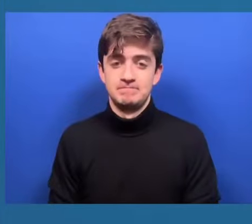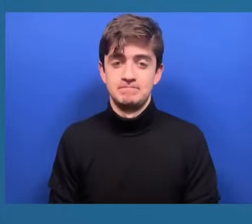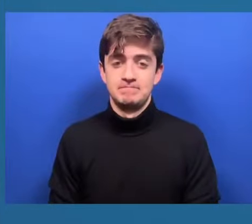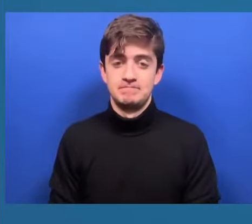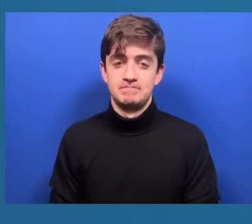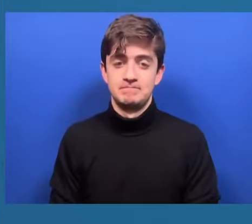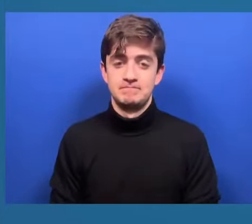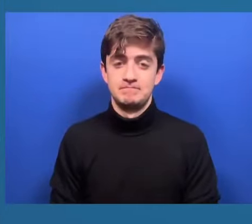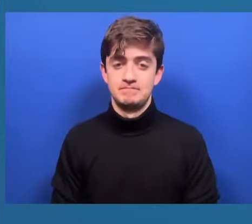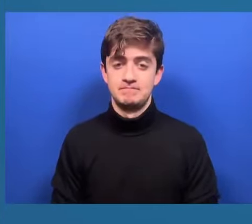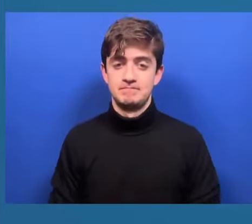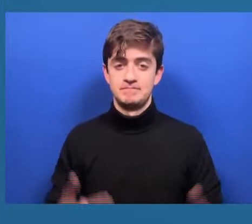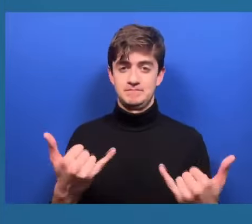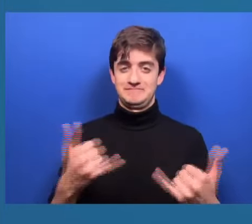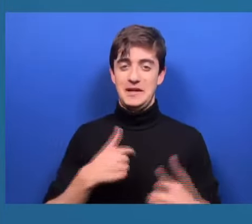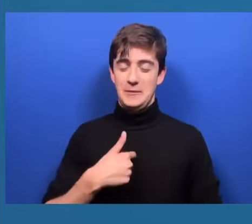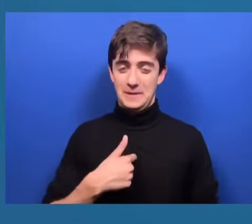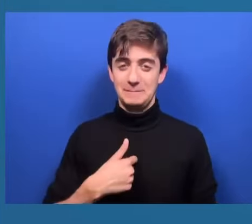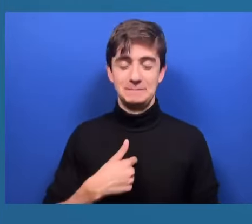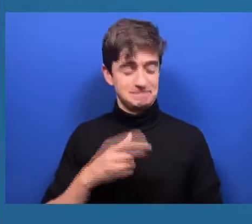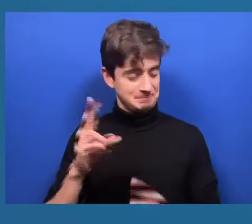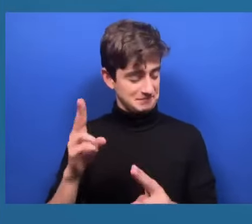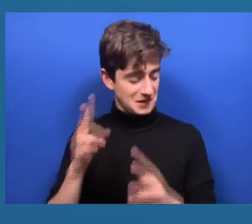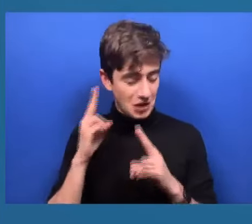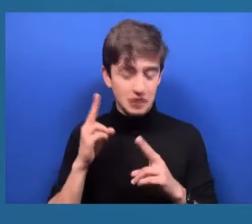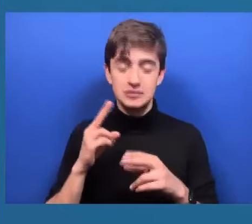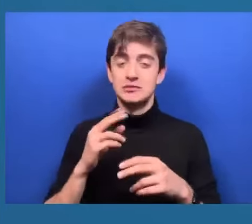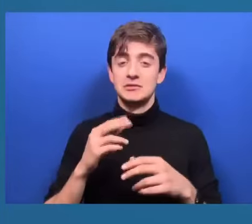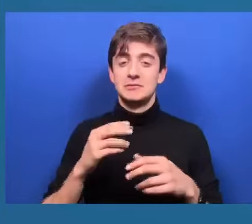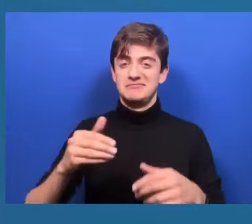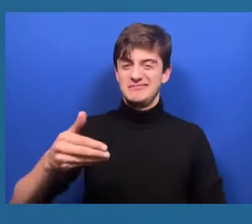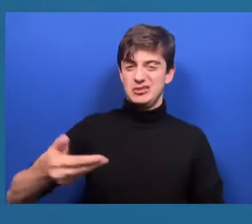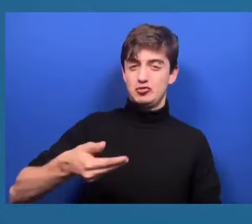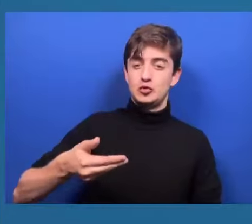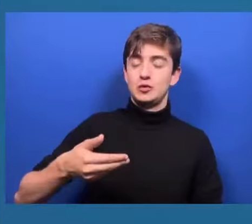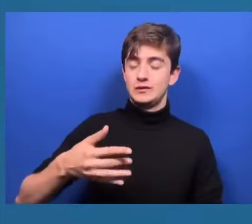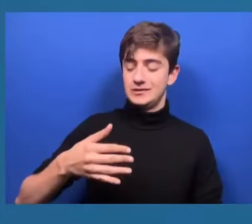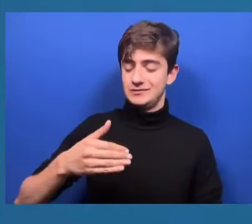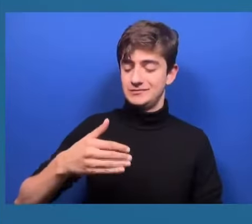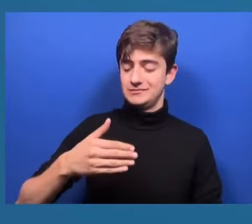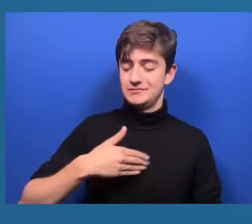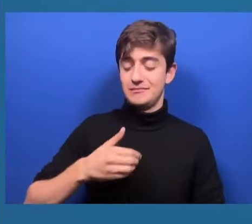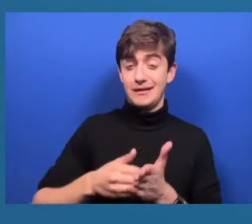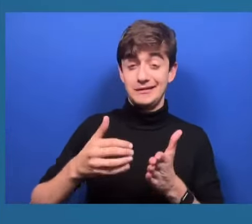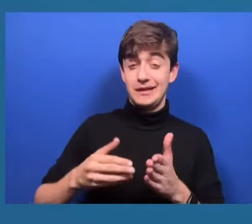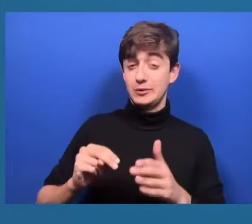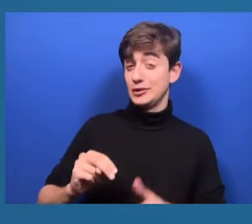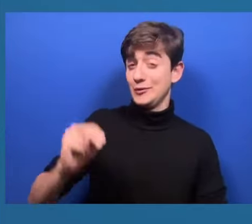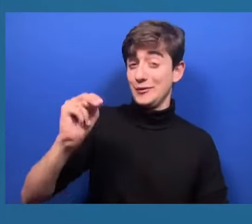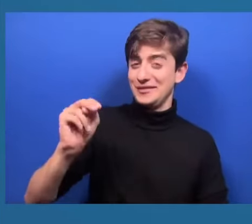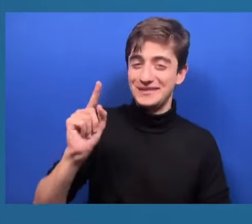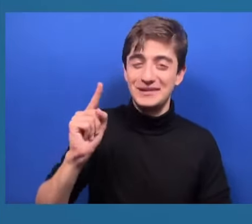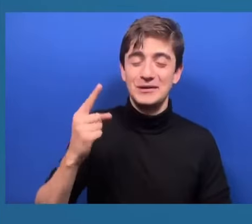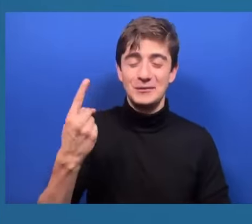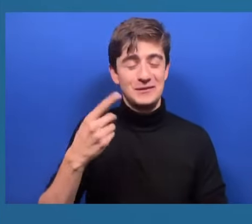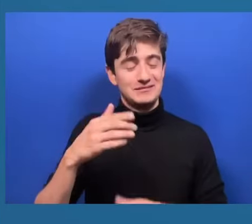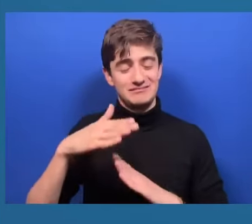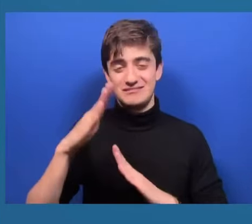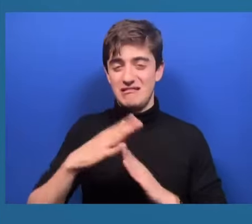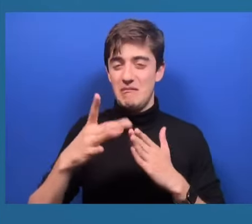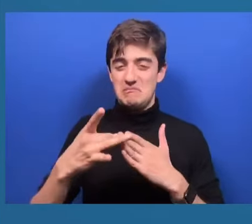Now I am honored to be able to introduce my neighbor to the north, one of the best leaders that this